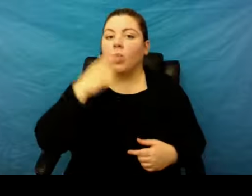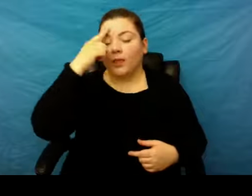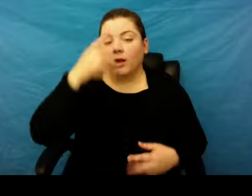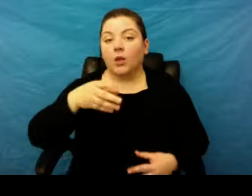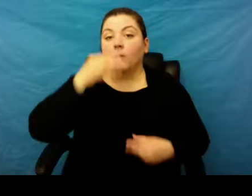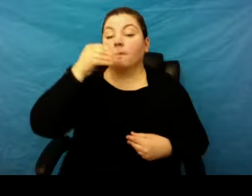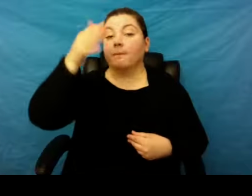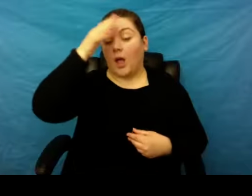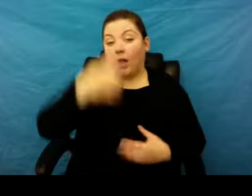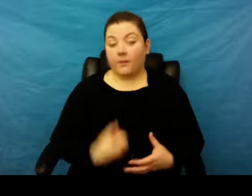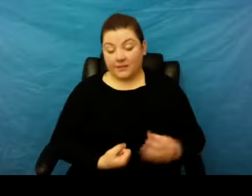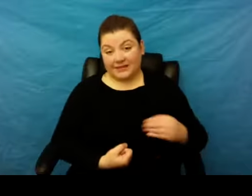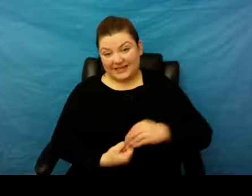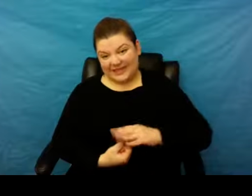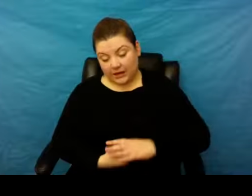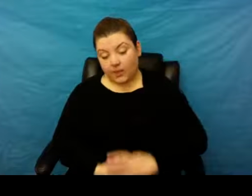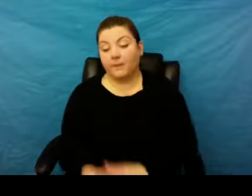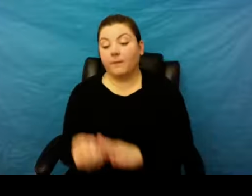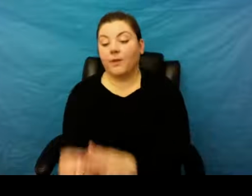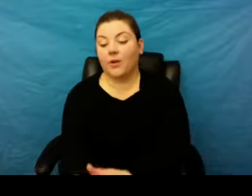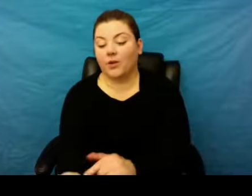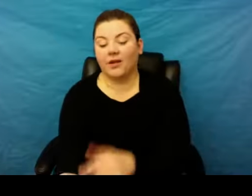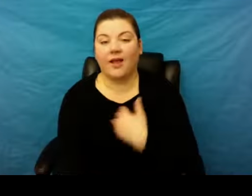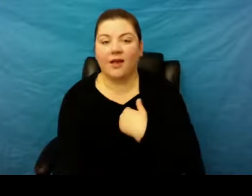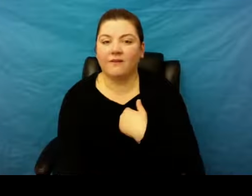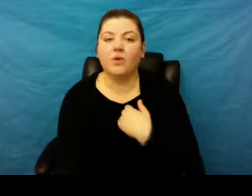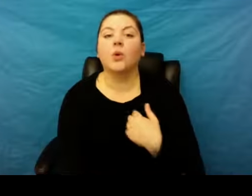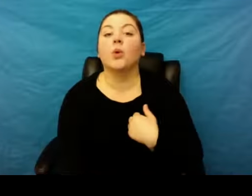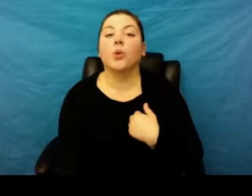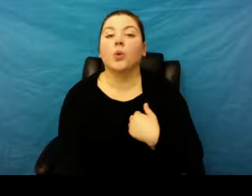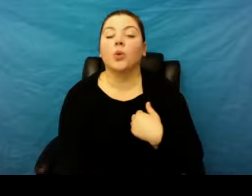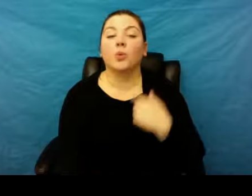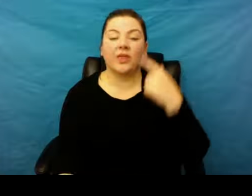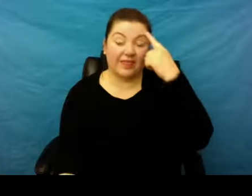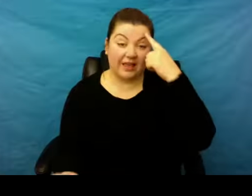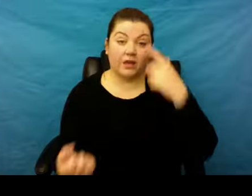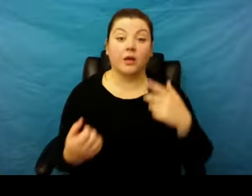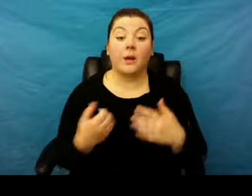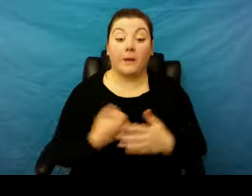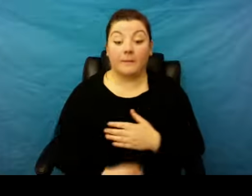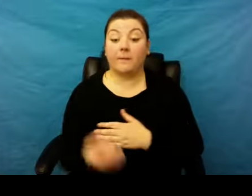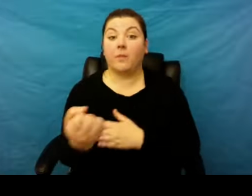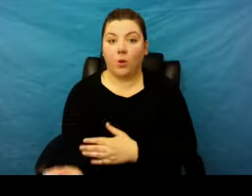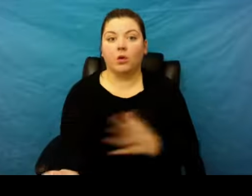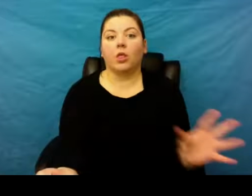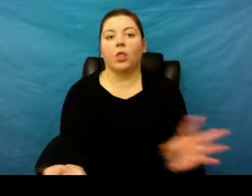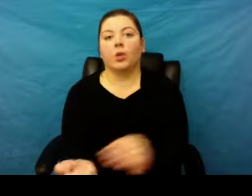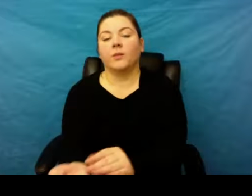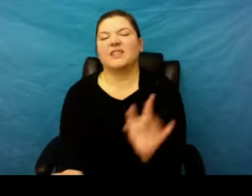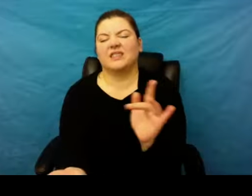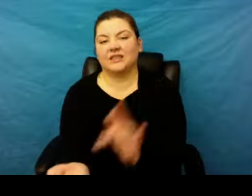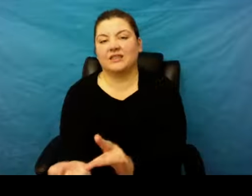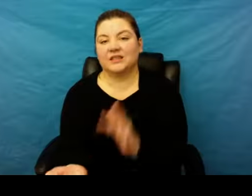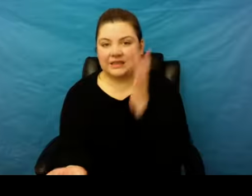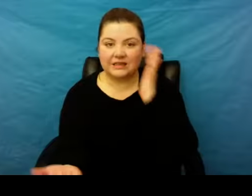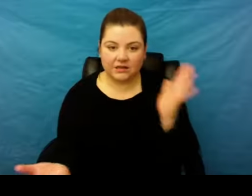that it goes after through contact. The thing that I think makes a lot of parents, doctor